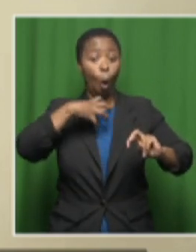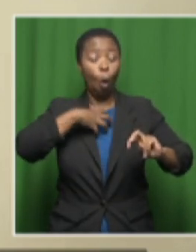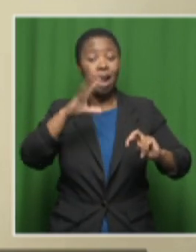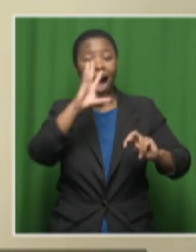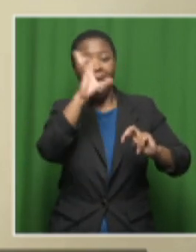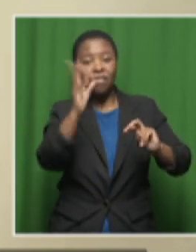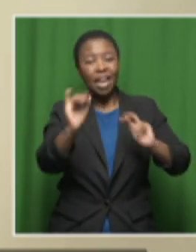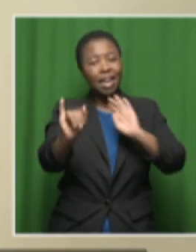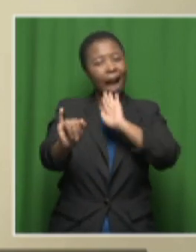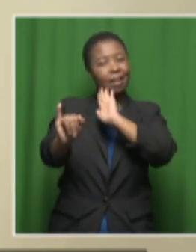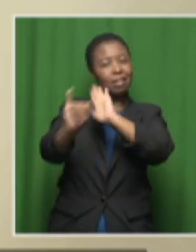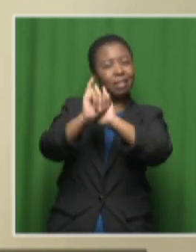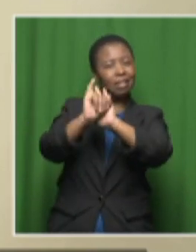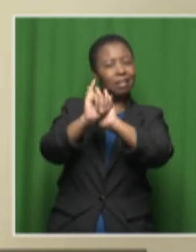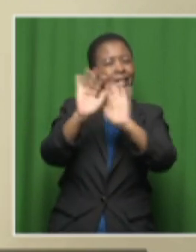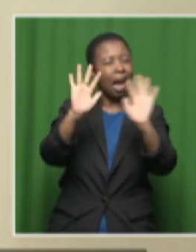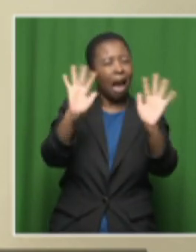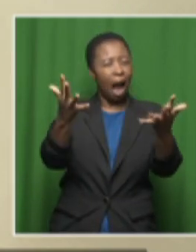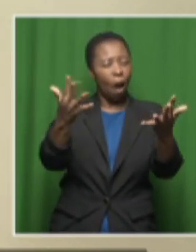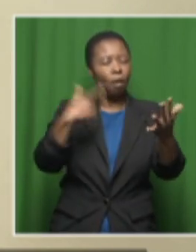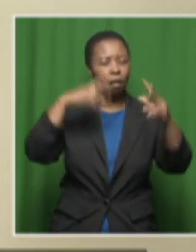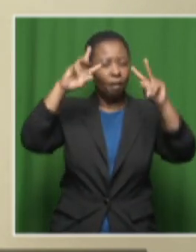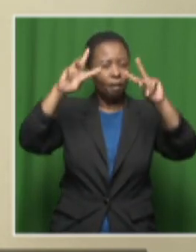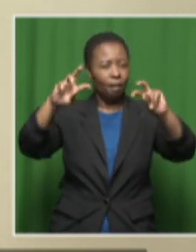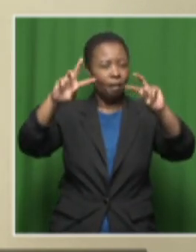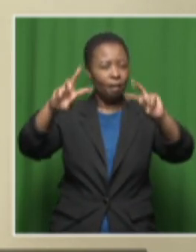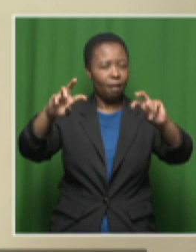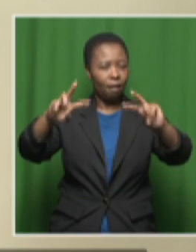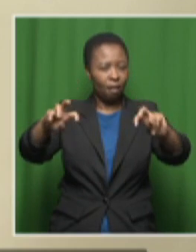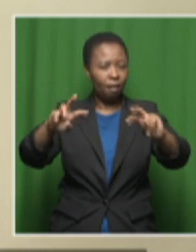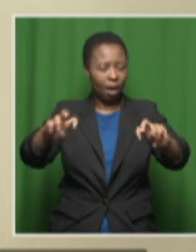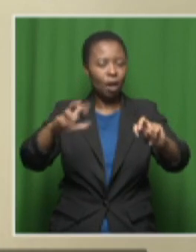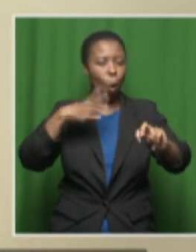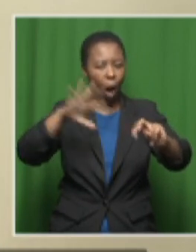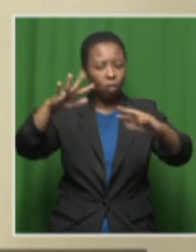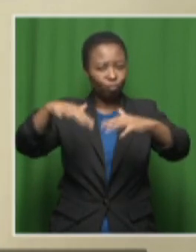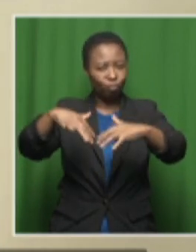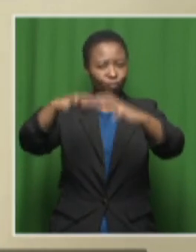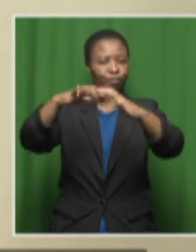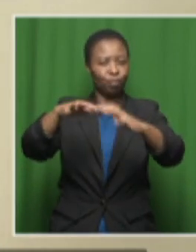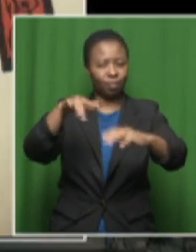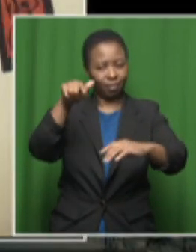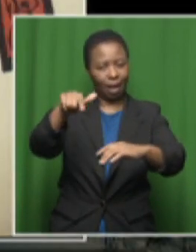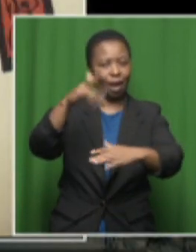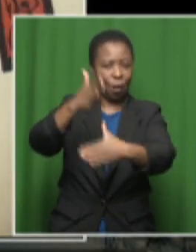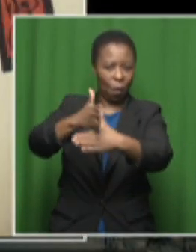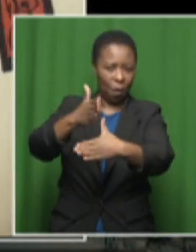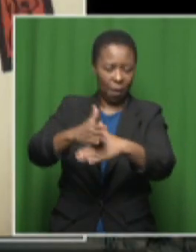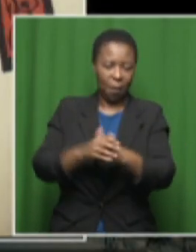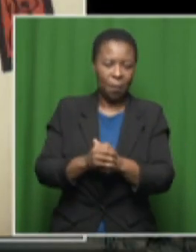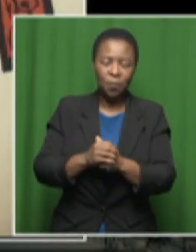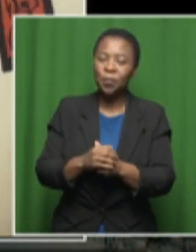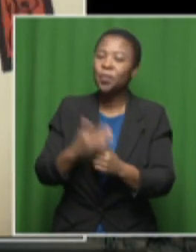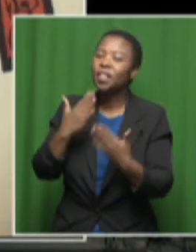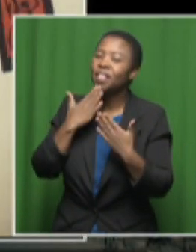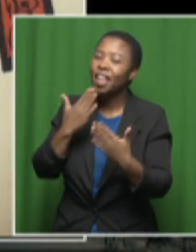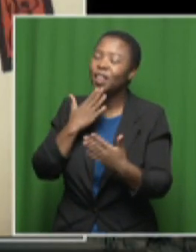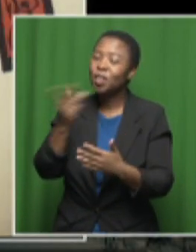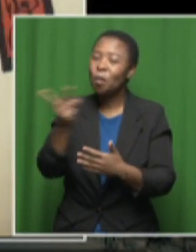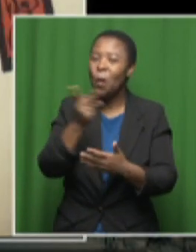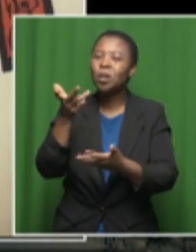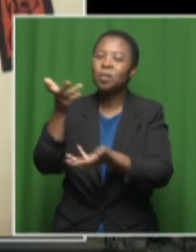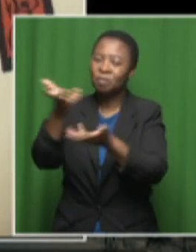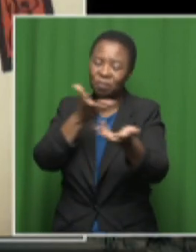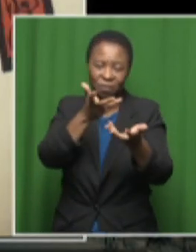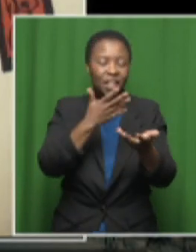to motion towards establishing that in that work. All right, Lorin and Stephané, great chatting to you